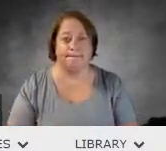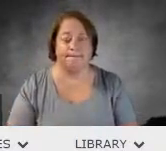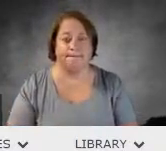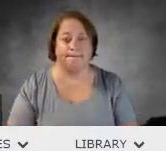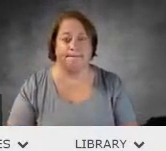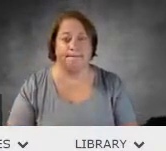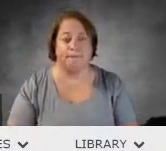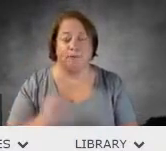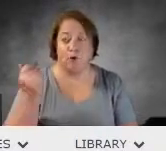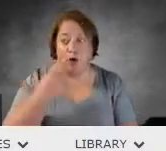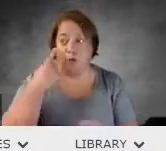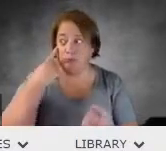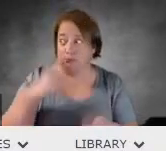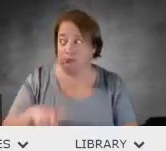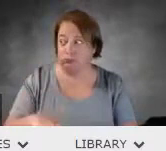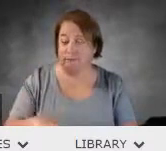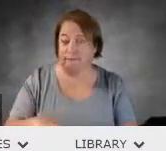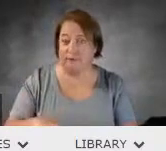All those in favor?